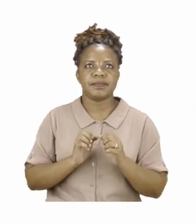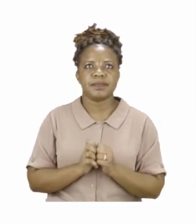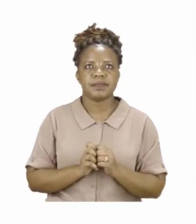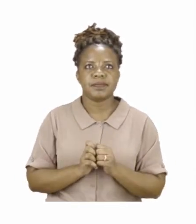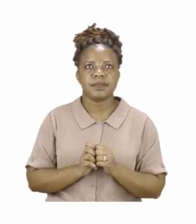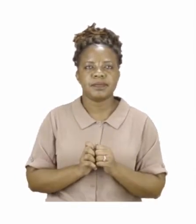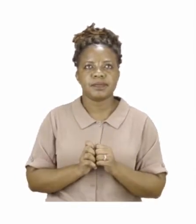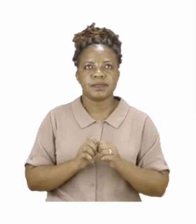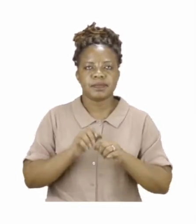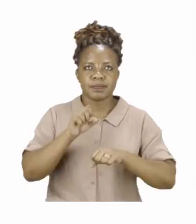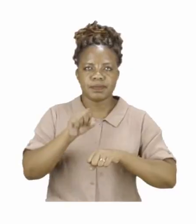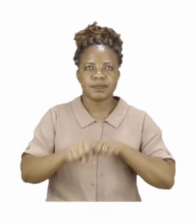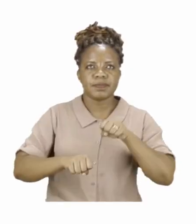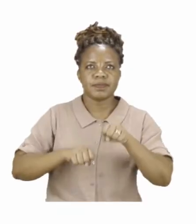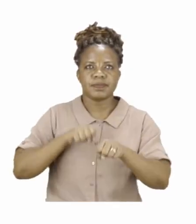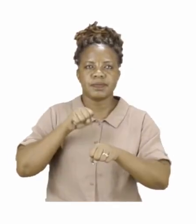bicycle,